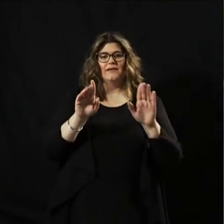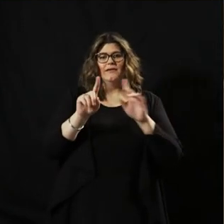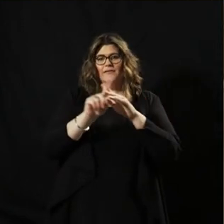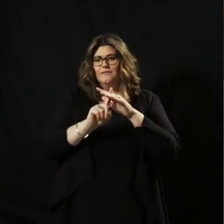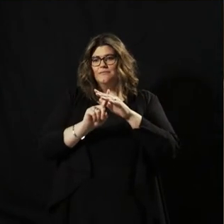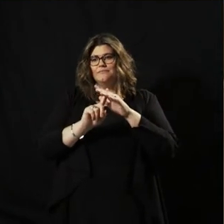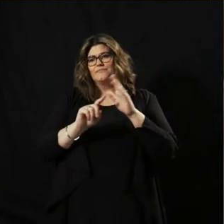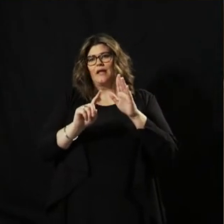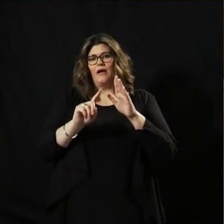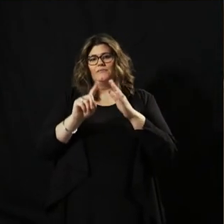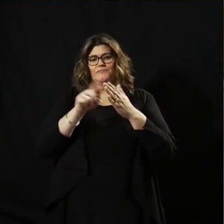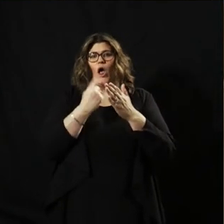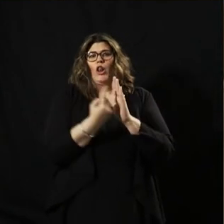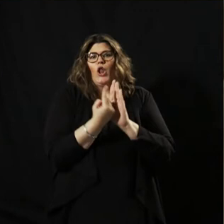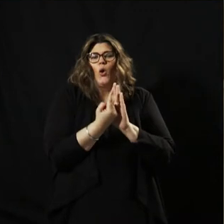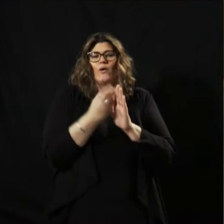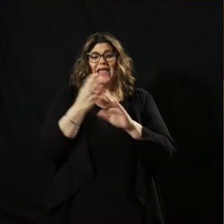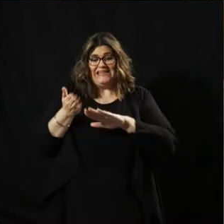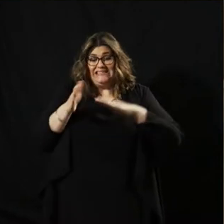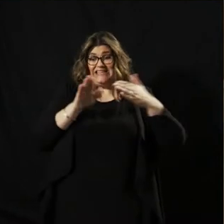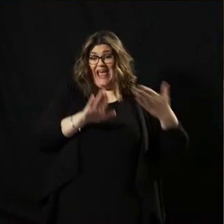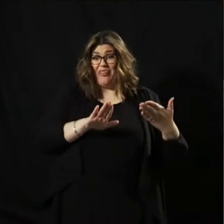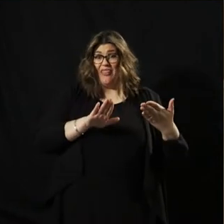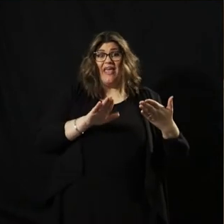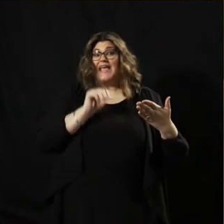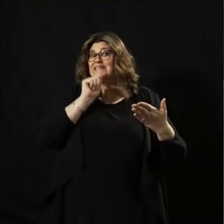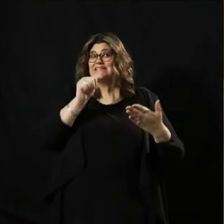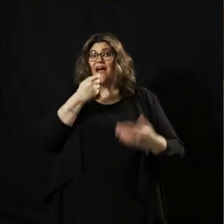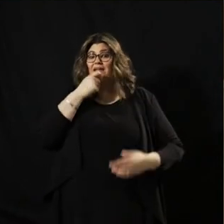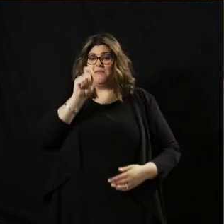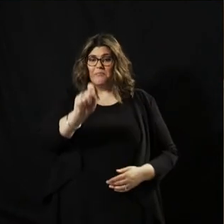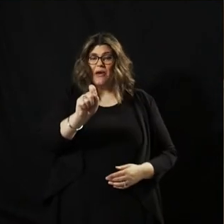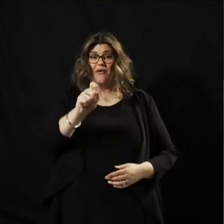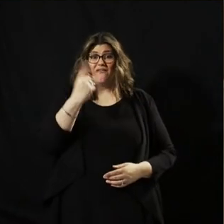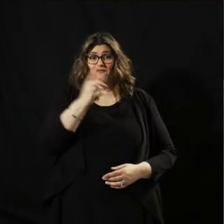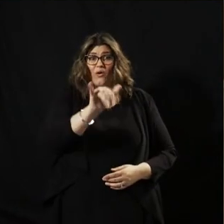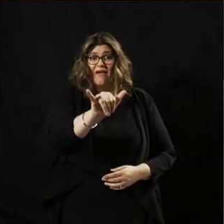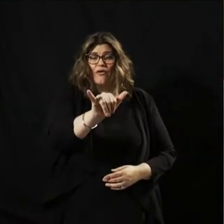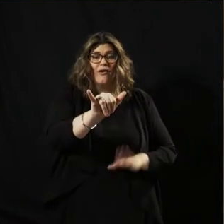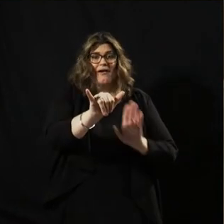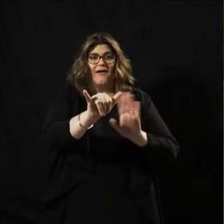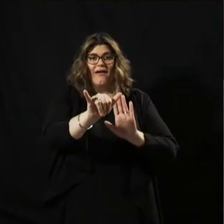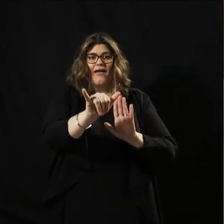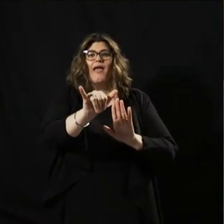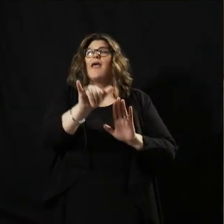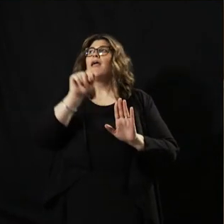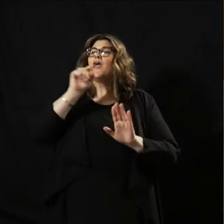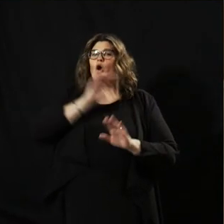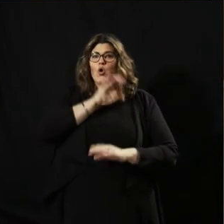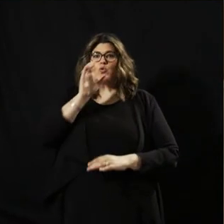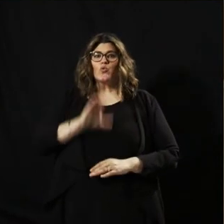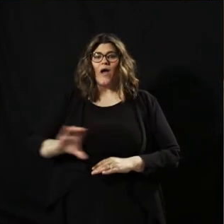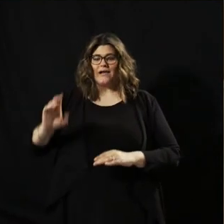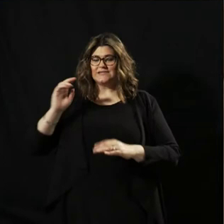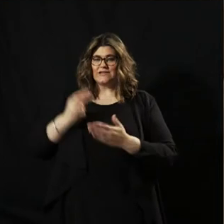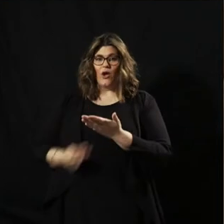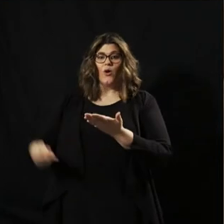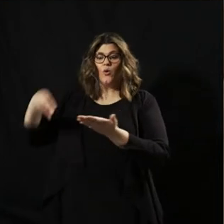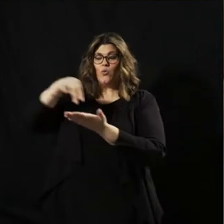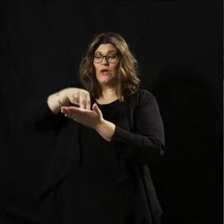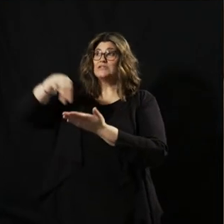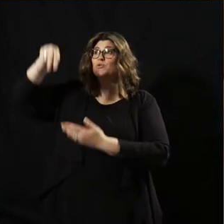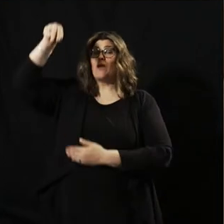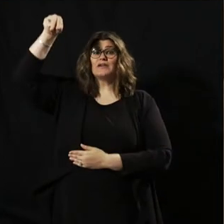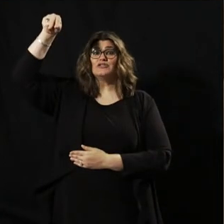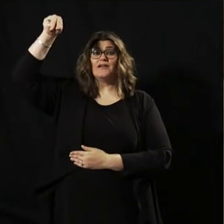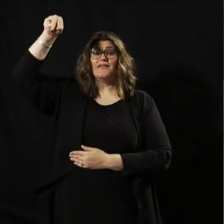inescapable. Death is not decisive. The resurrection of Christ is not meant simply to